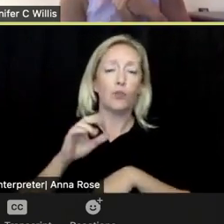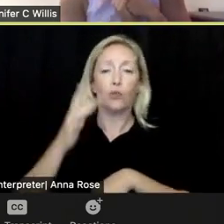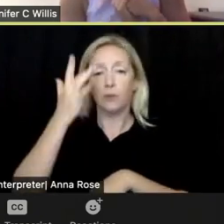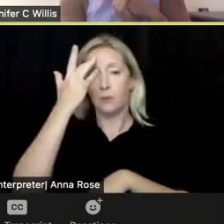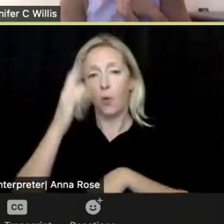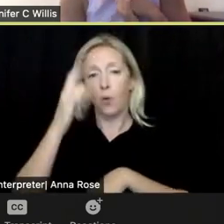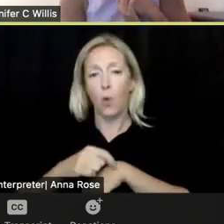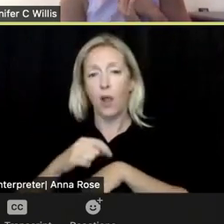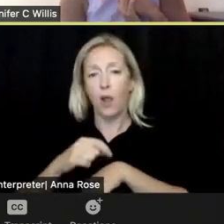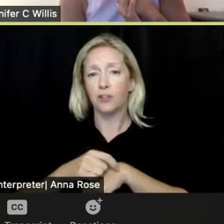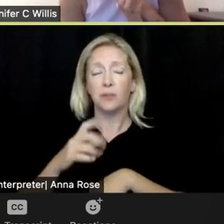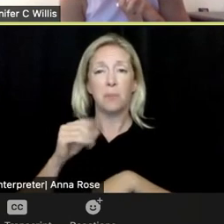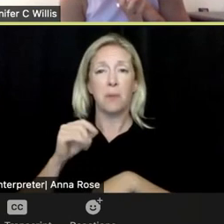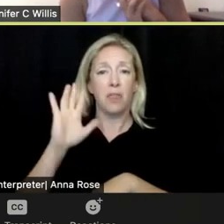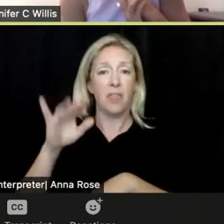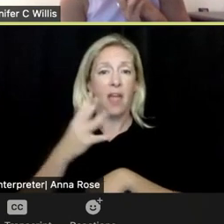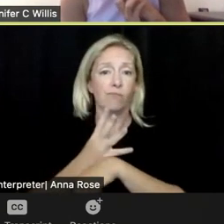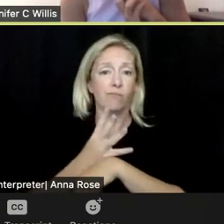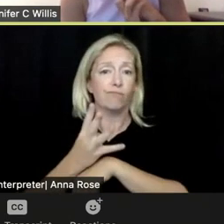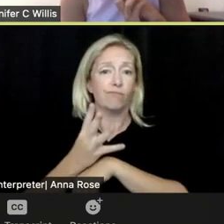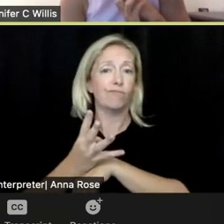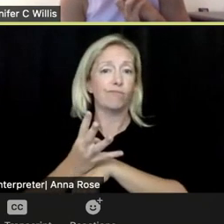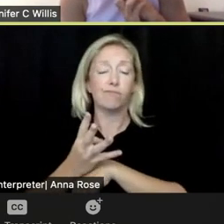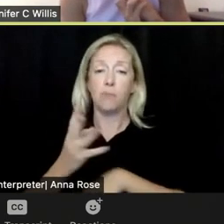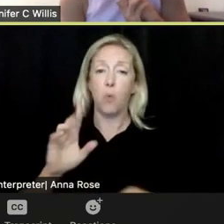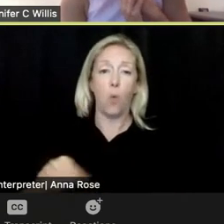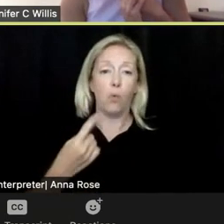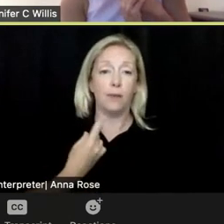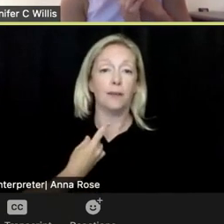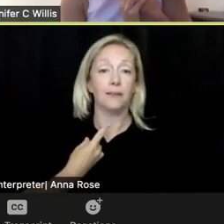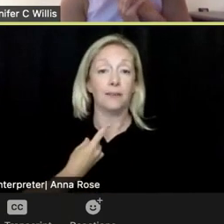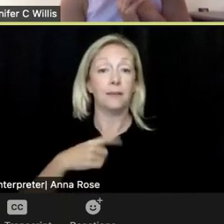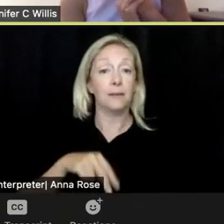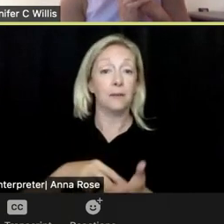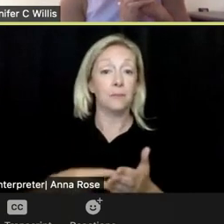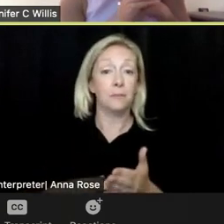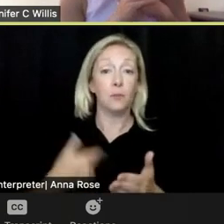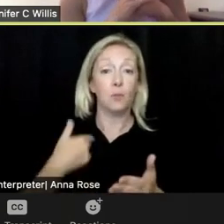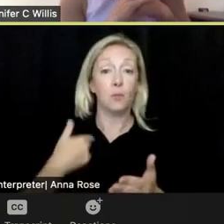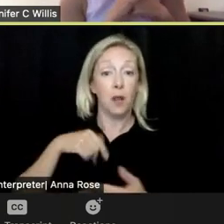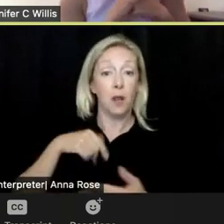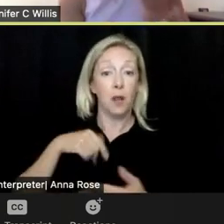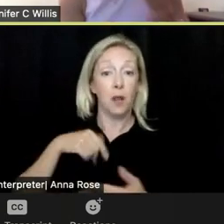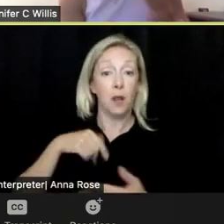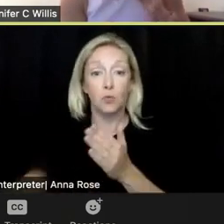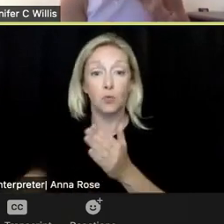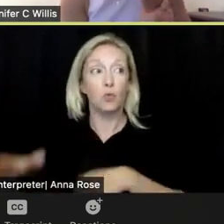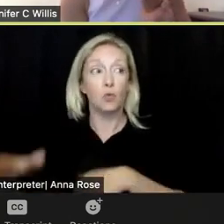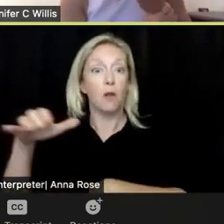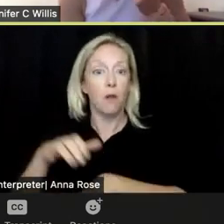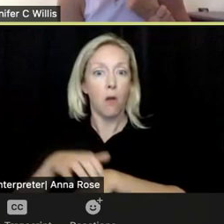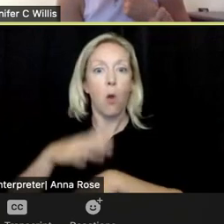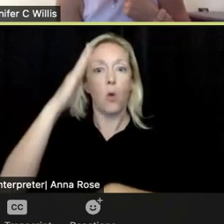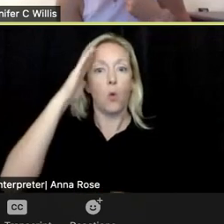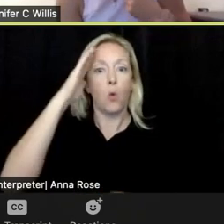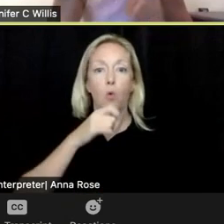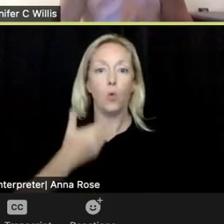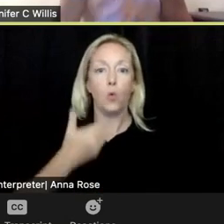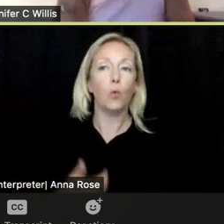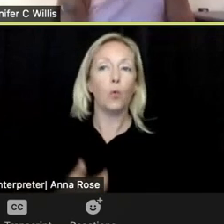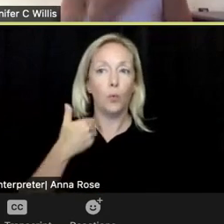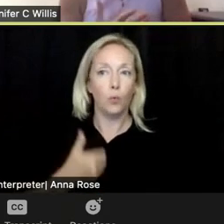if everybody uses their smartwatch as their cue to identify themselves, well, now everybody is the same, is tactily the same